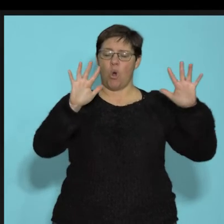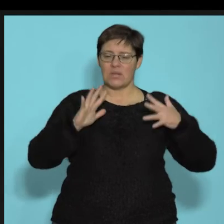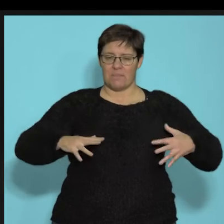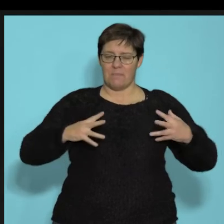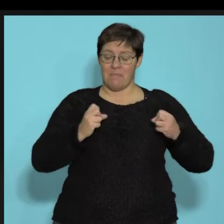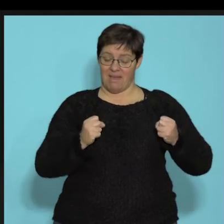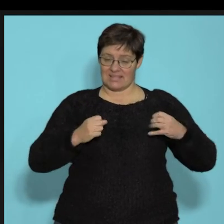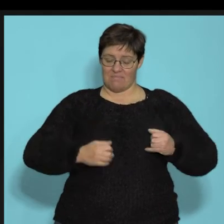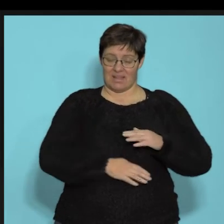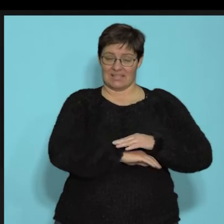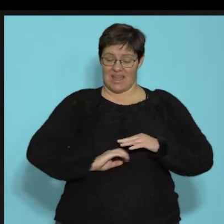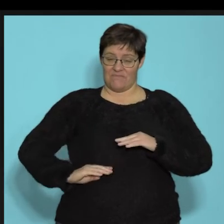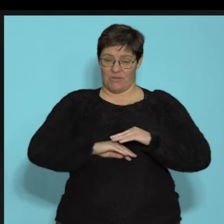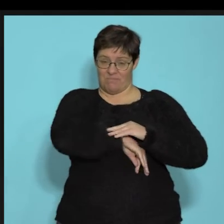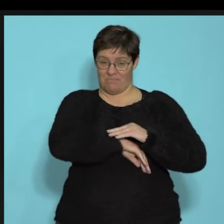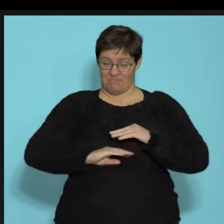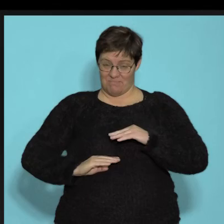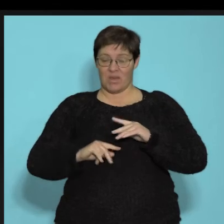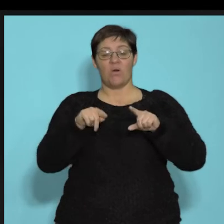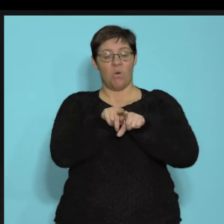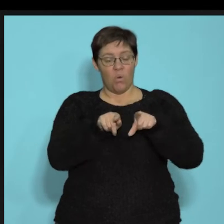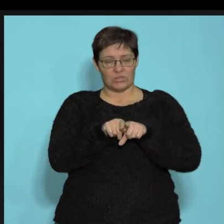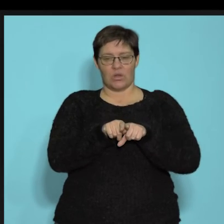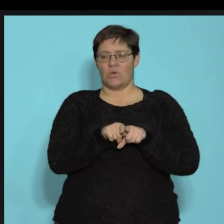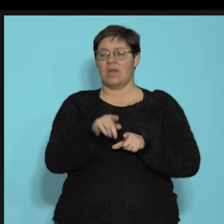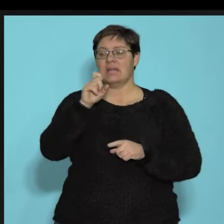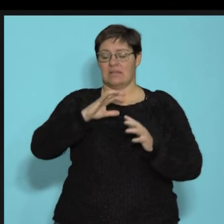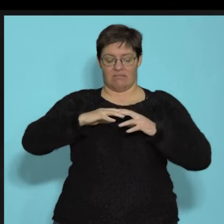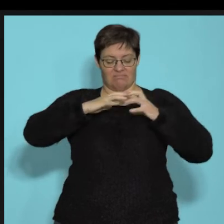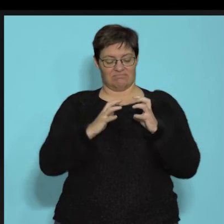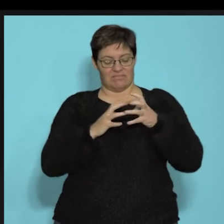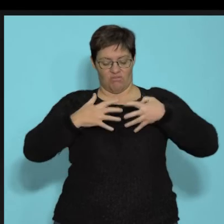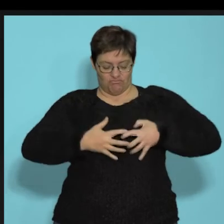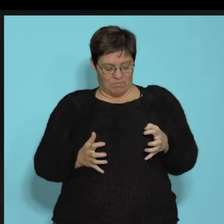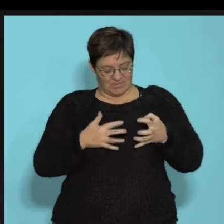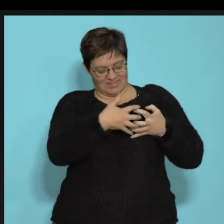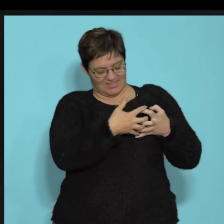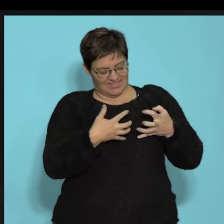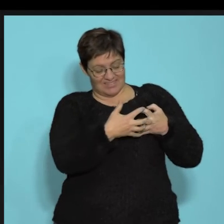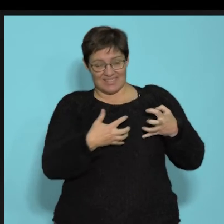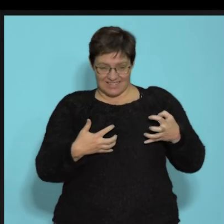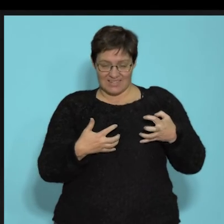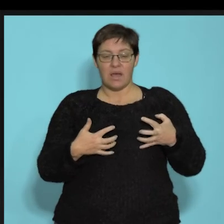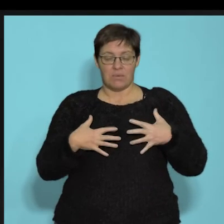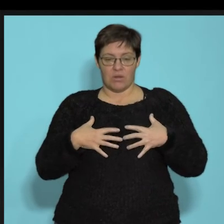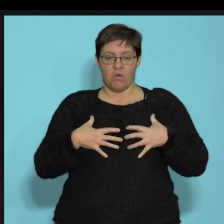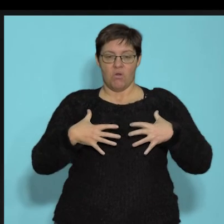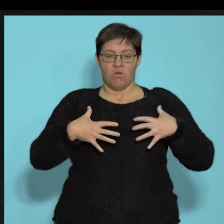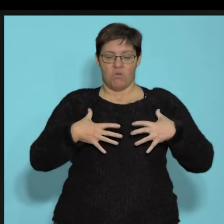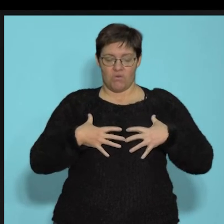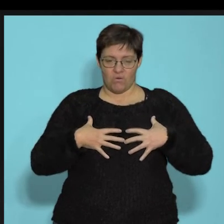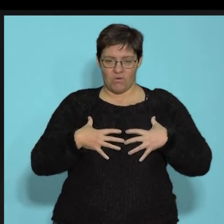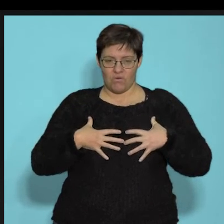awesome muscles, the diaphragm, and we also have the intercostal muscles. And in doing that, our